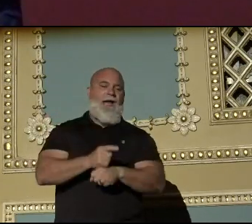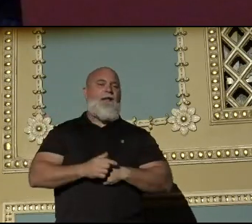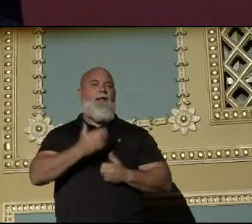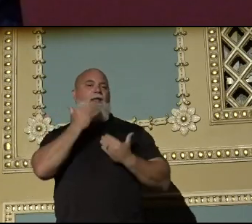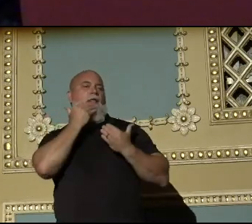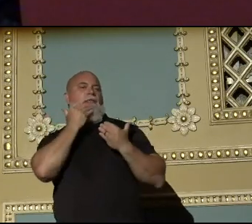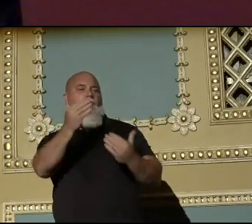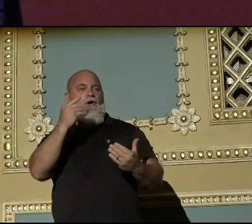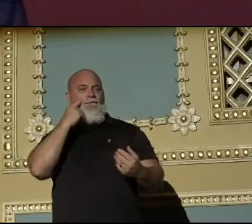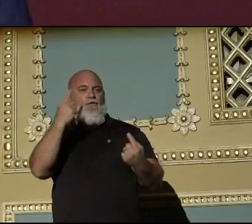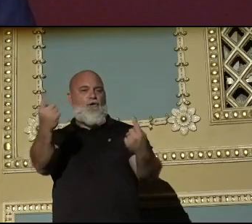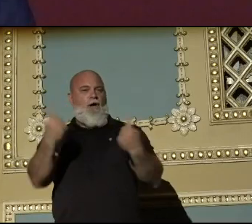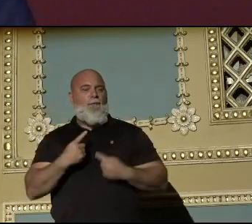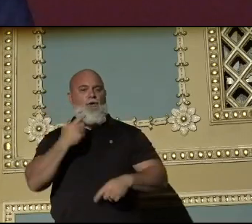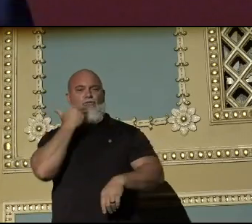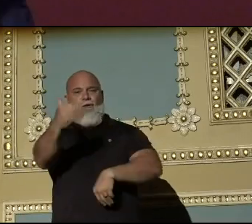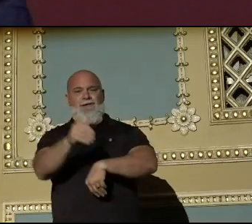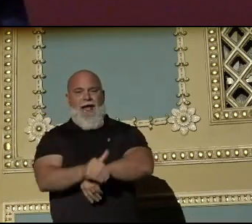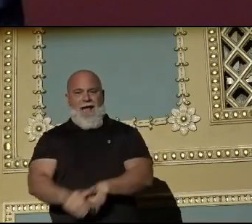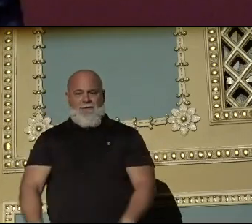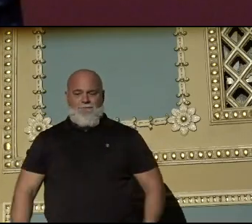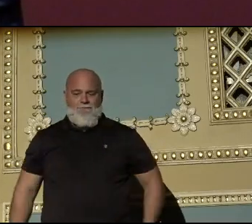Thanks very much for coming. Good night.